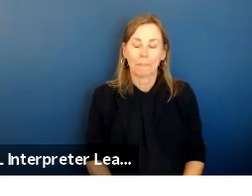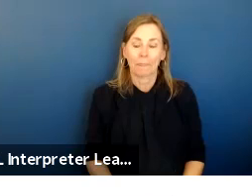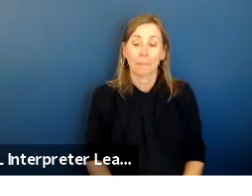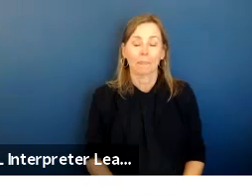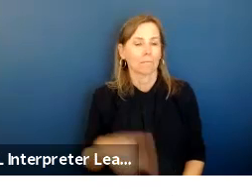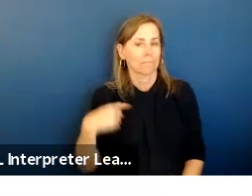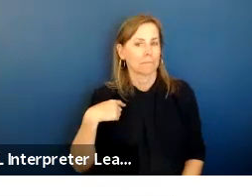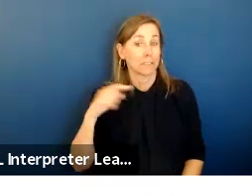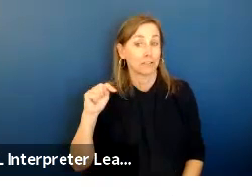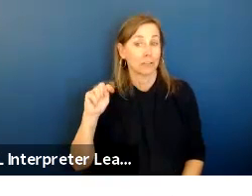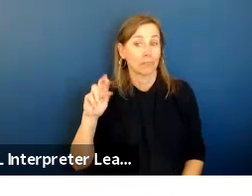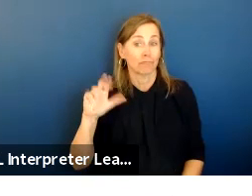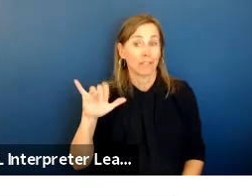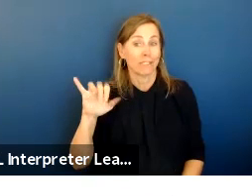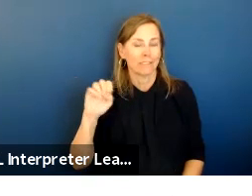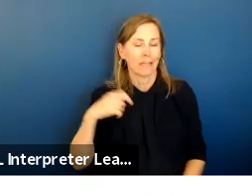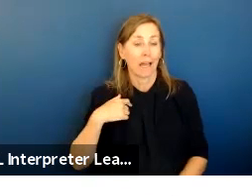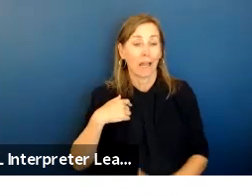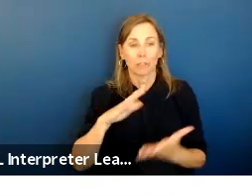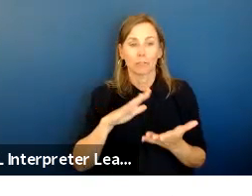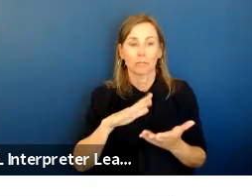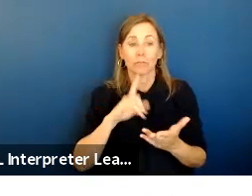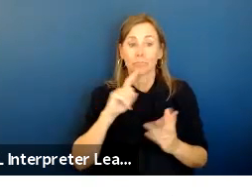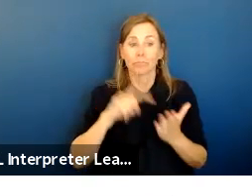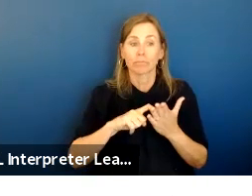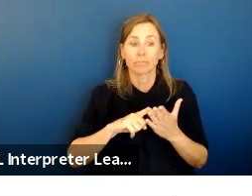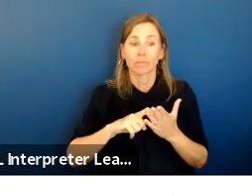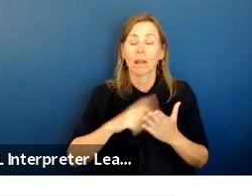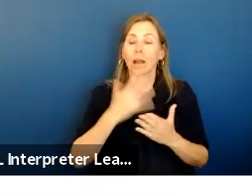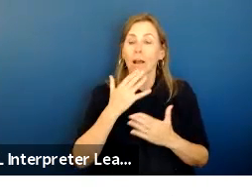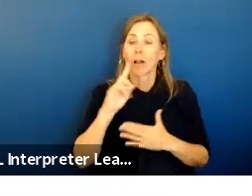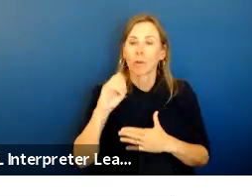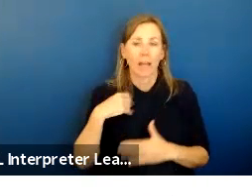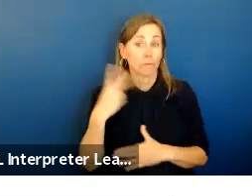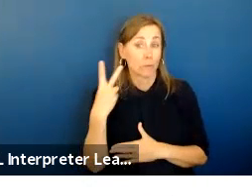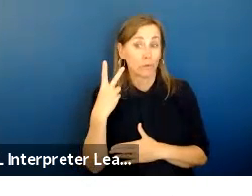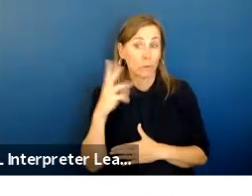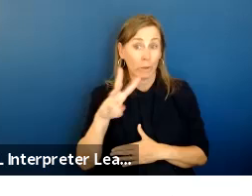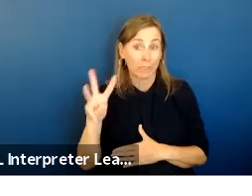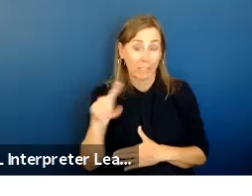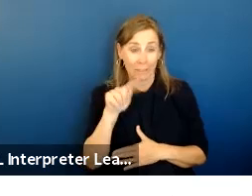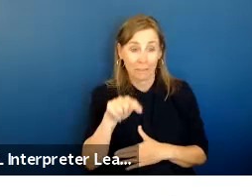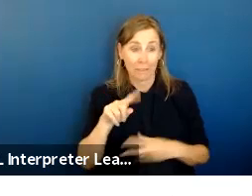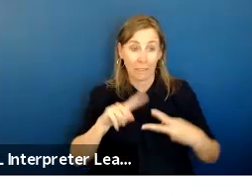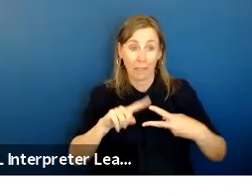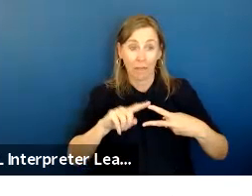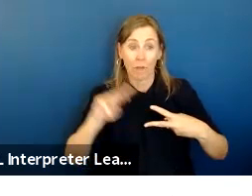I would like to just get a shout out for Colorado for there's two websites that are on here. There's the